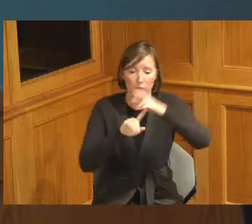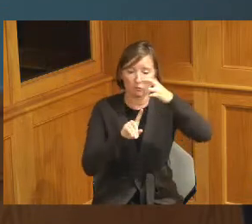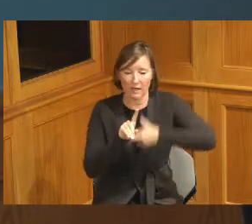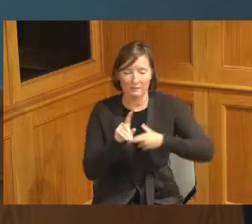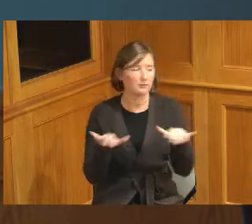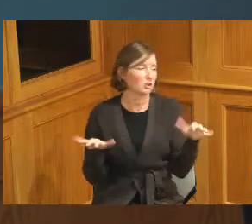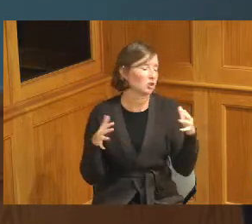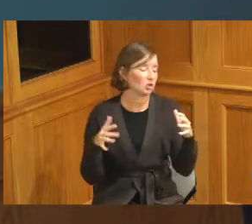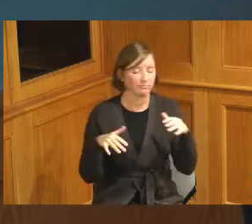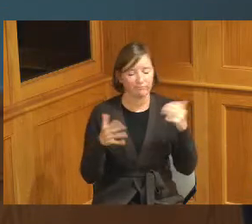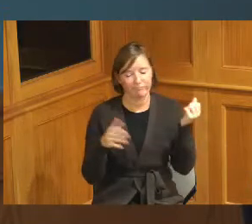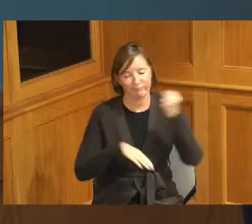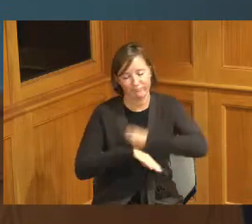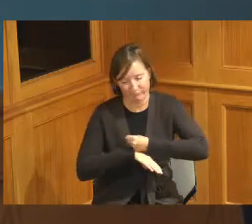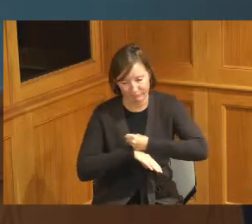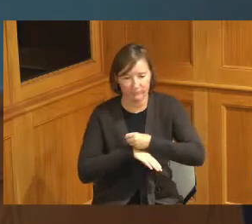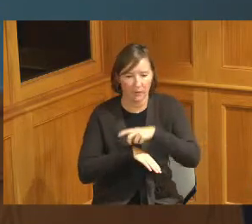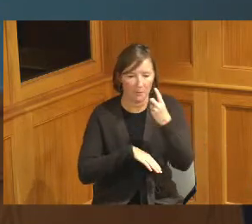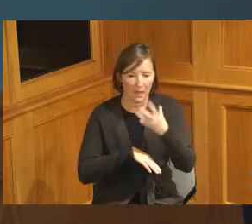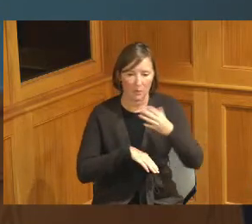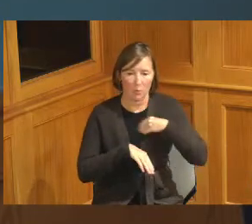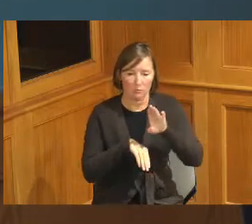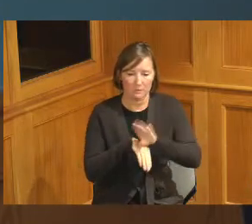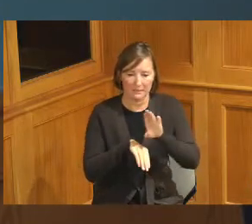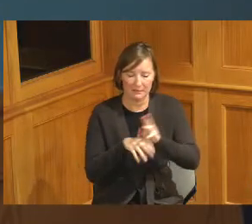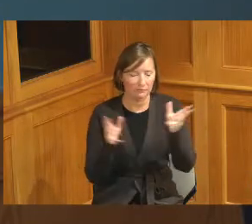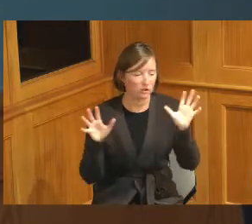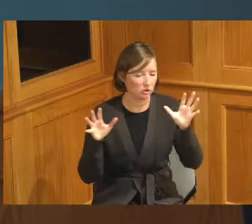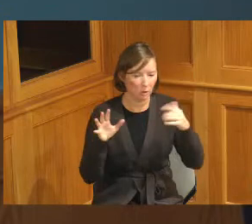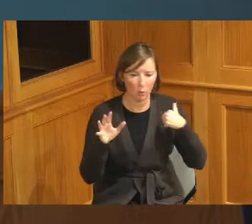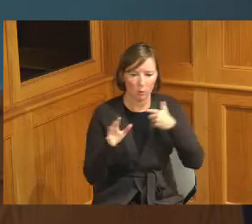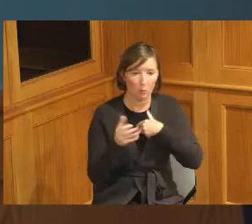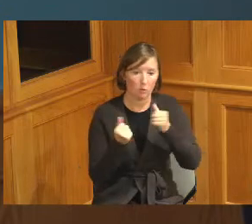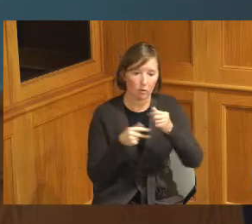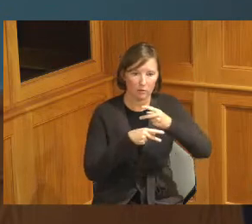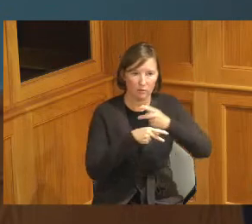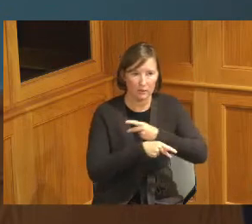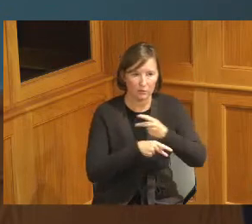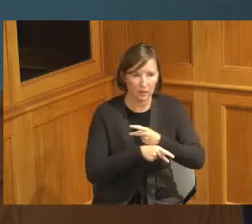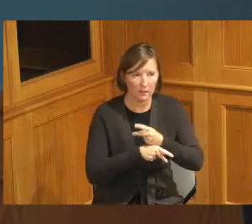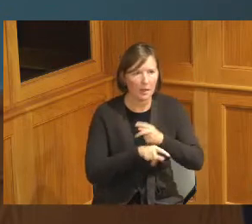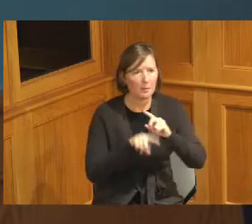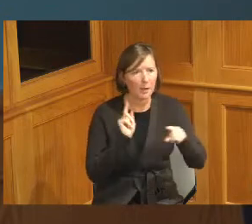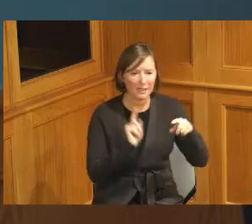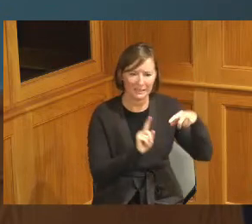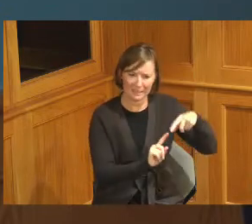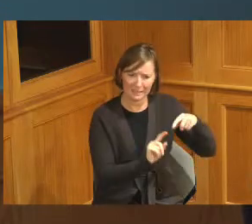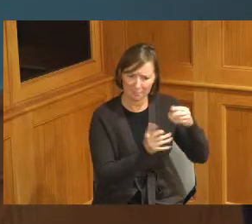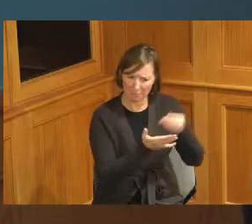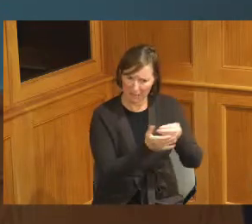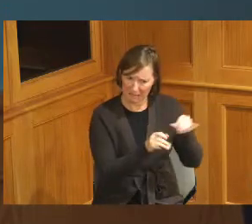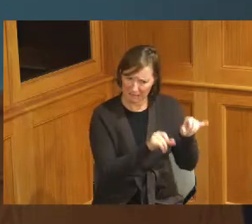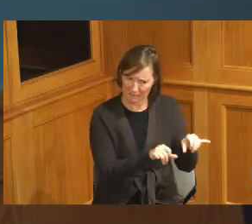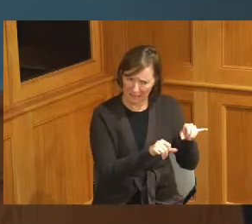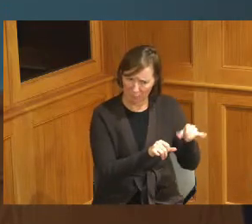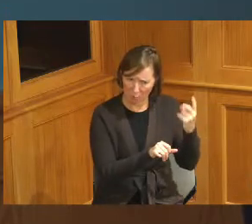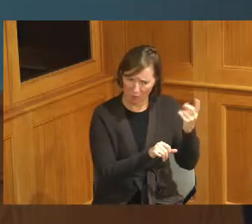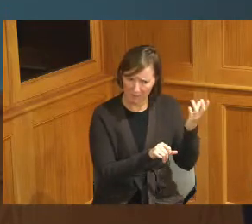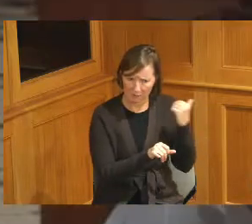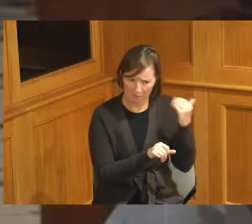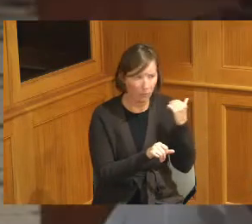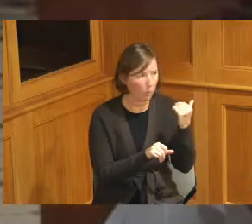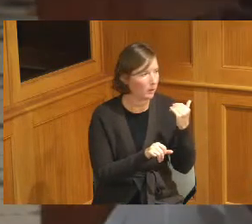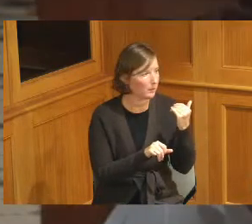businesses. And I know we were trying to figure out something. I know we might have to go under the small business, but is this the same money? It would be the